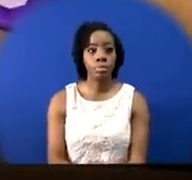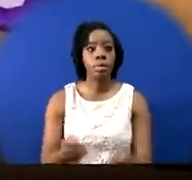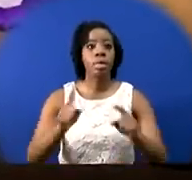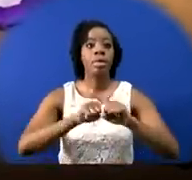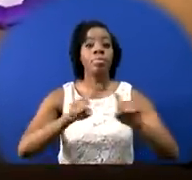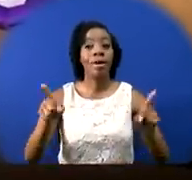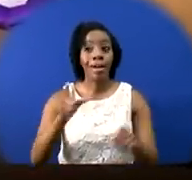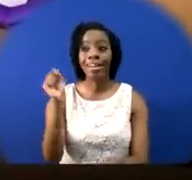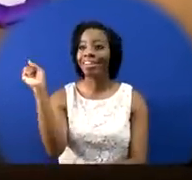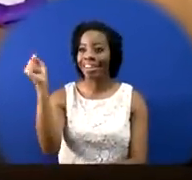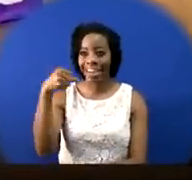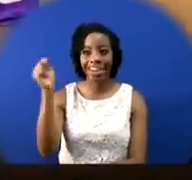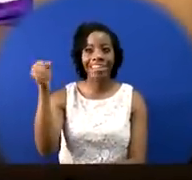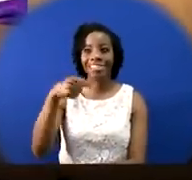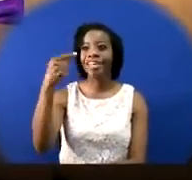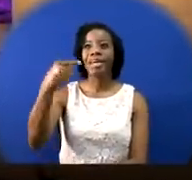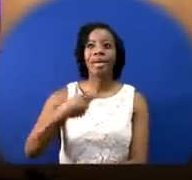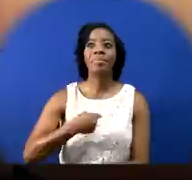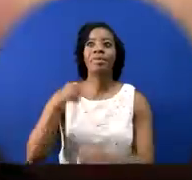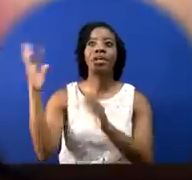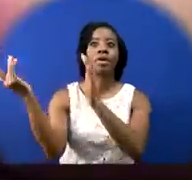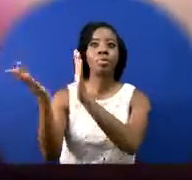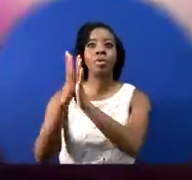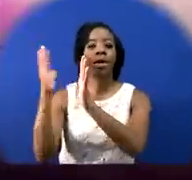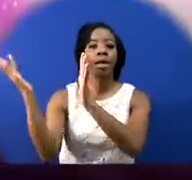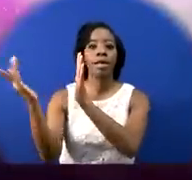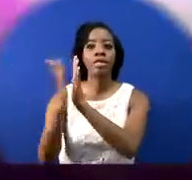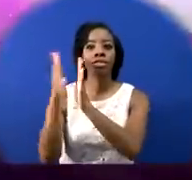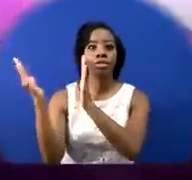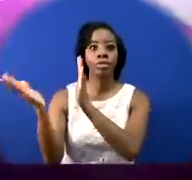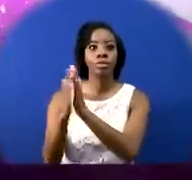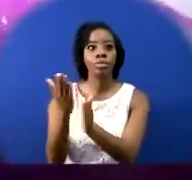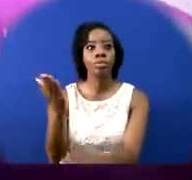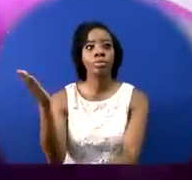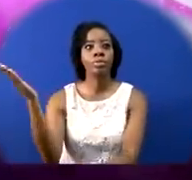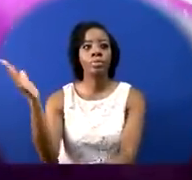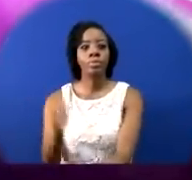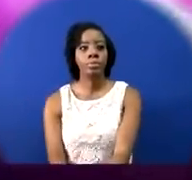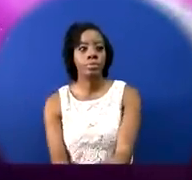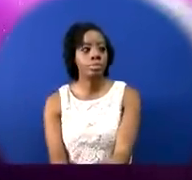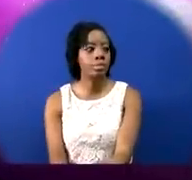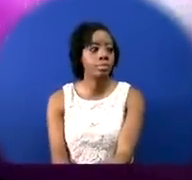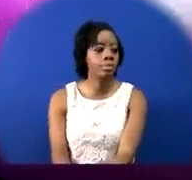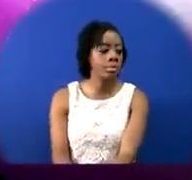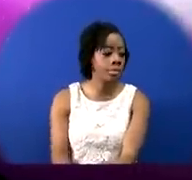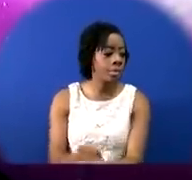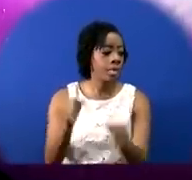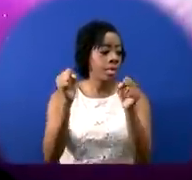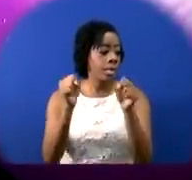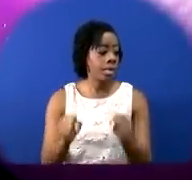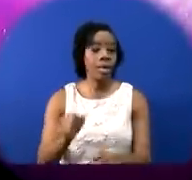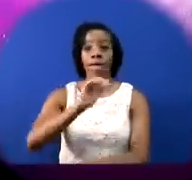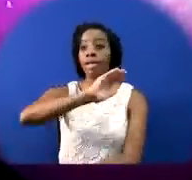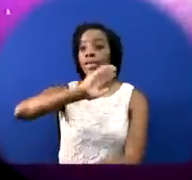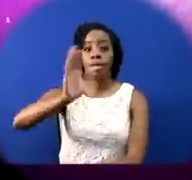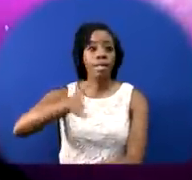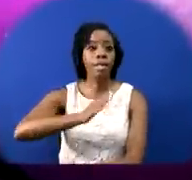Lord, but I'm sure gonna praise you. Can we say that in the house? I could never.